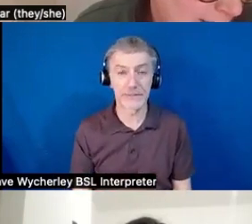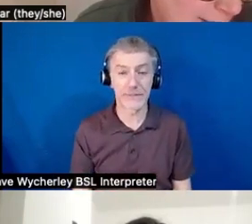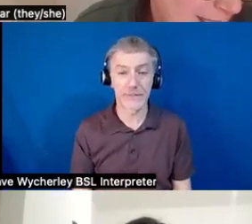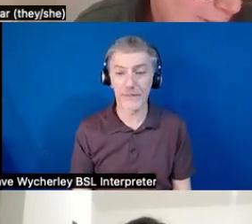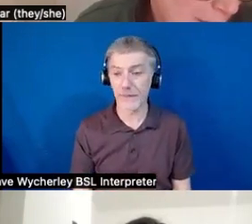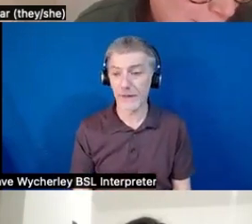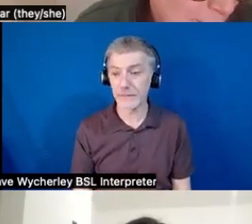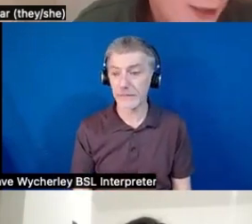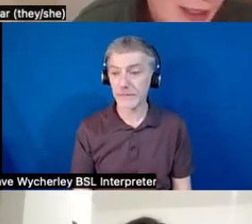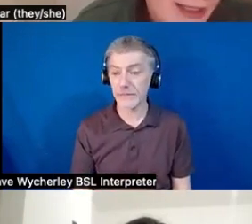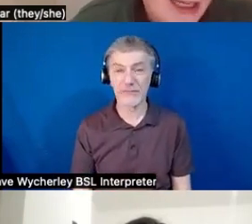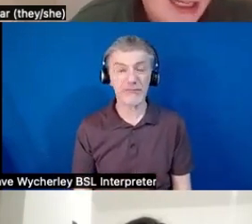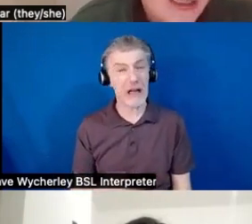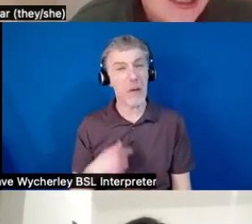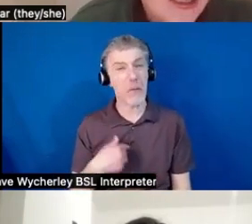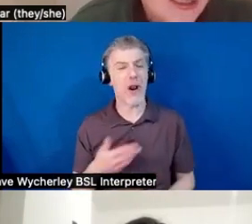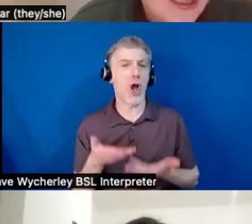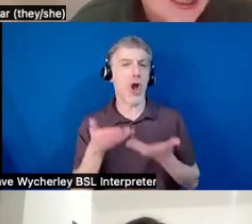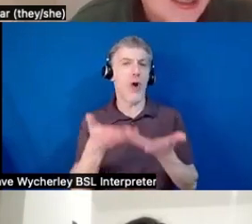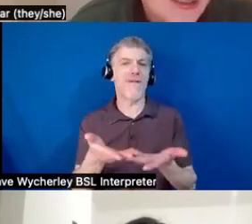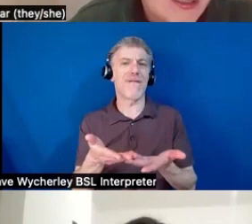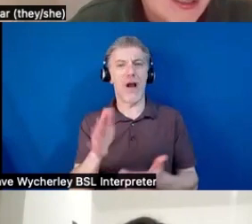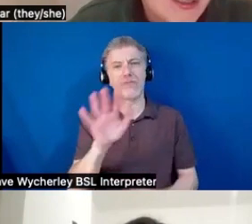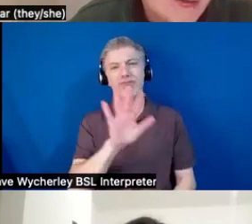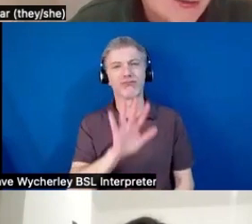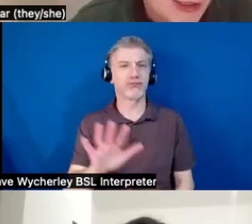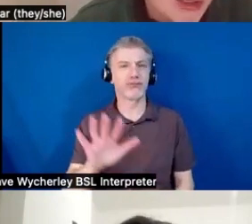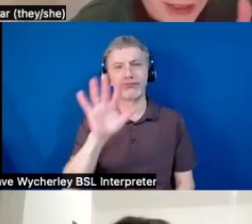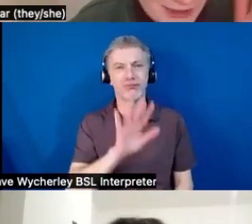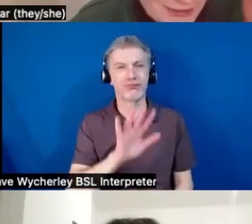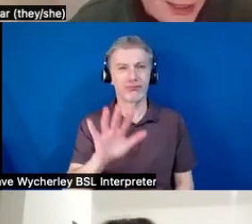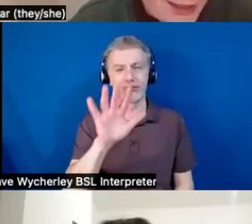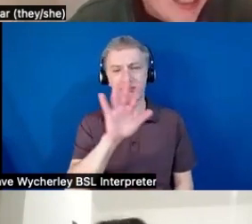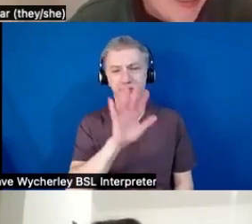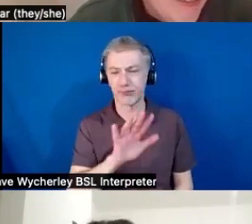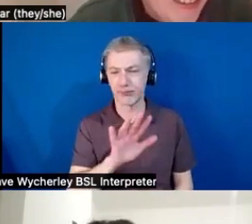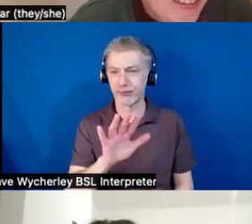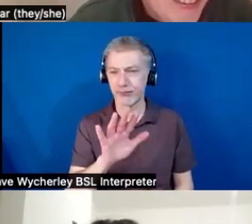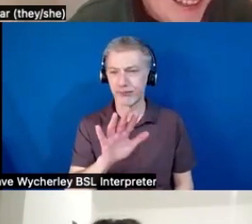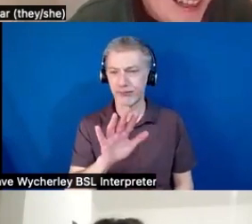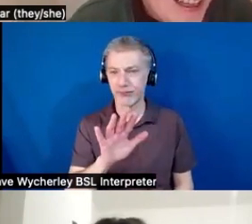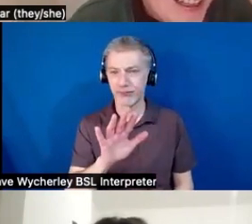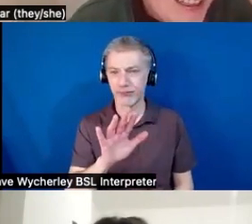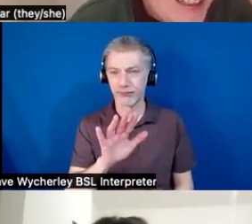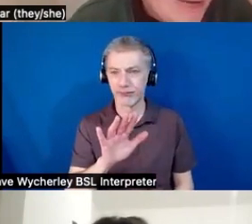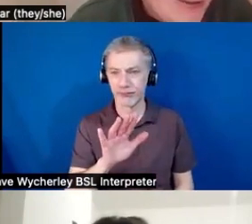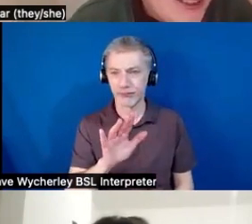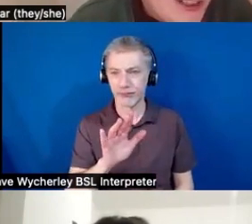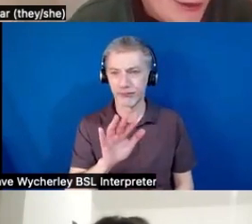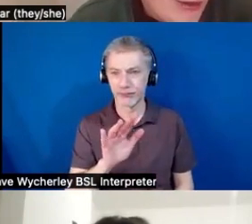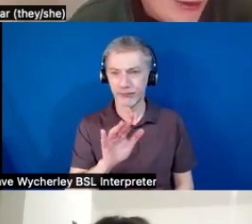for that to be about, we'll come back at, oh my gosh, maths,